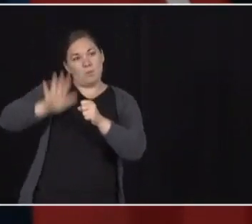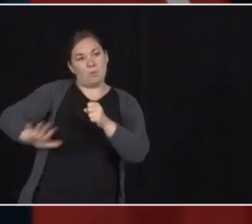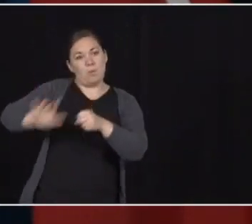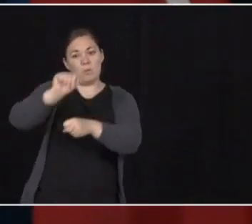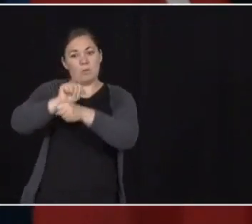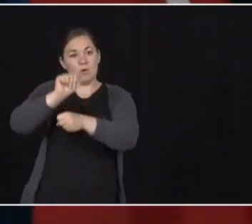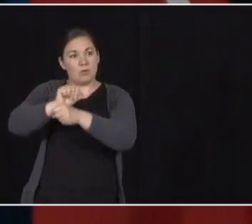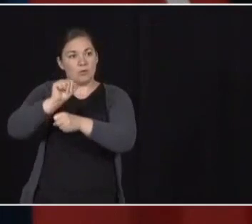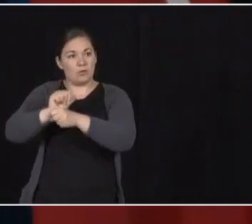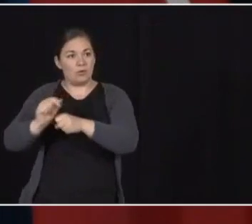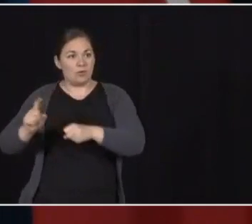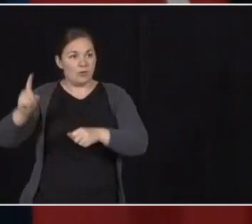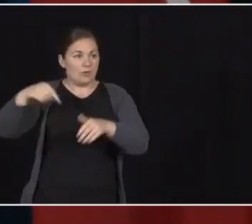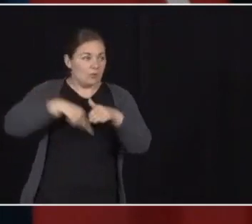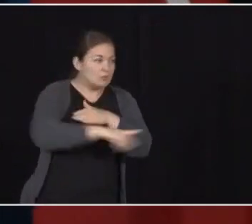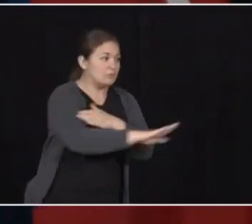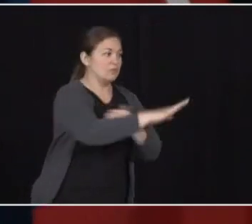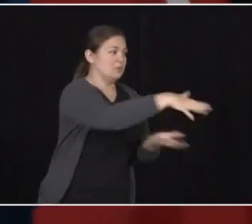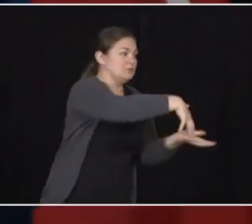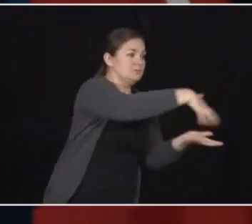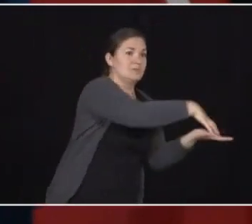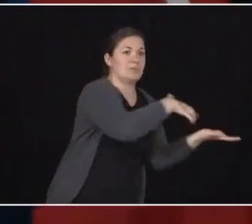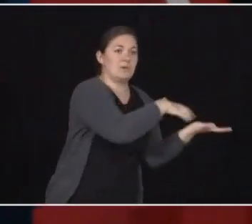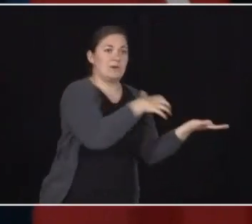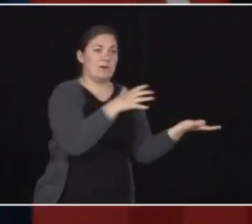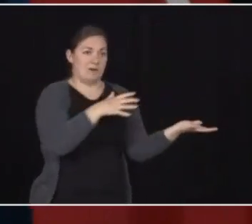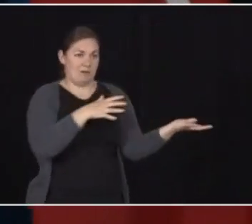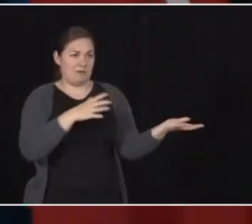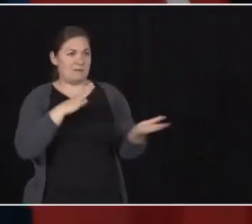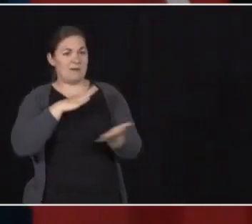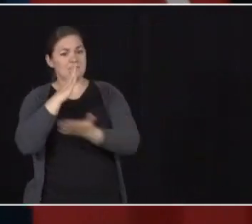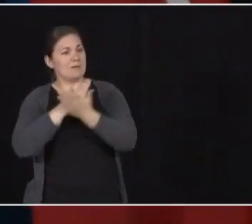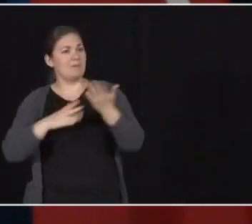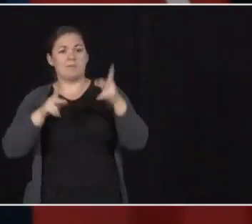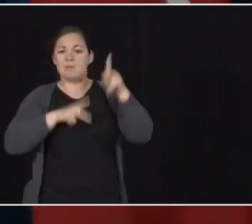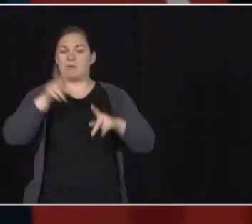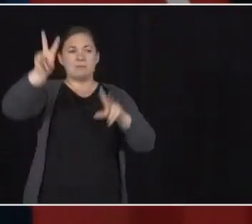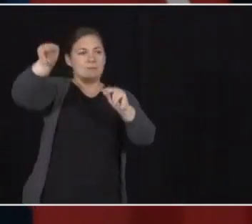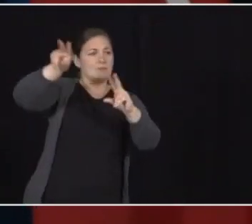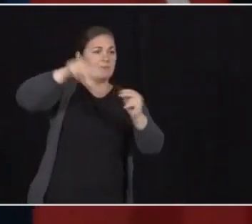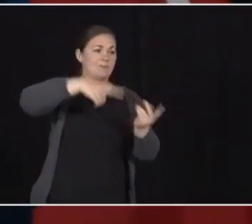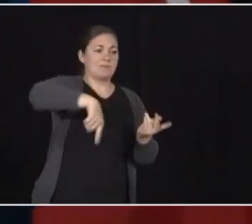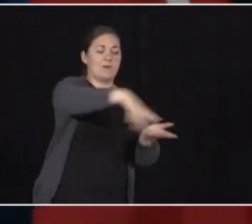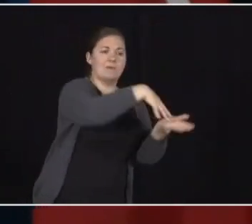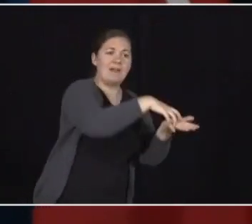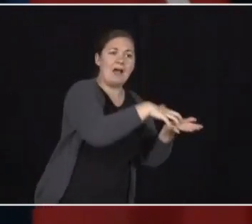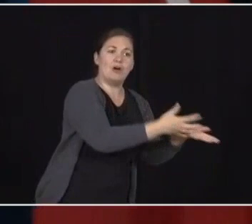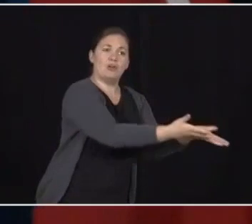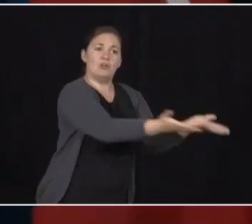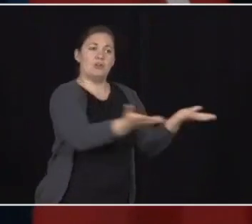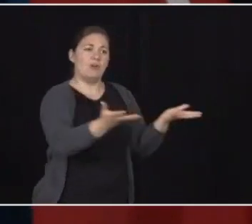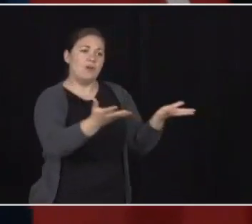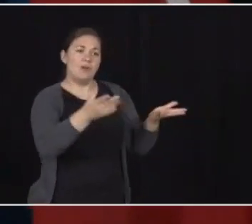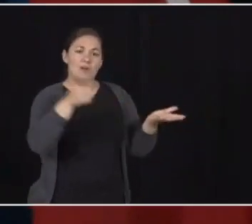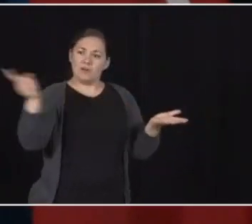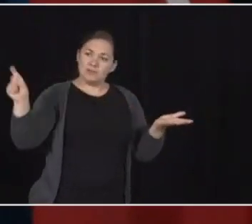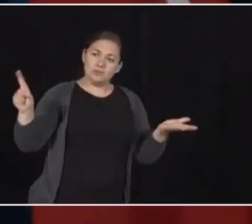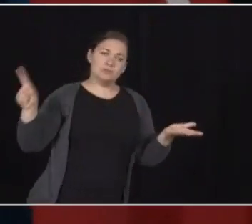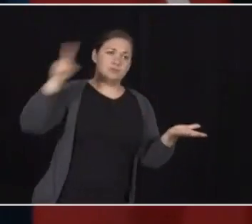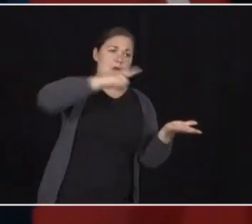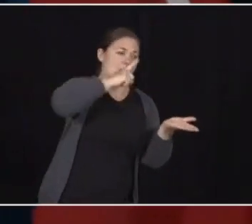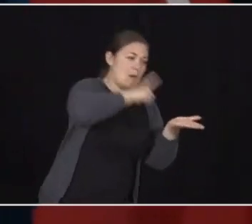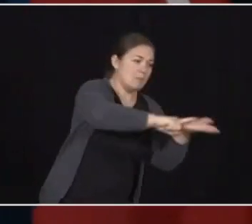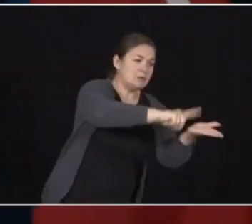They've called on the province to step up inspections of farms and really to look at the cramped living quarters,